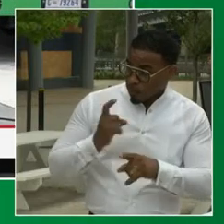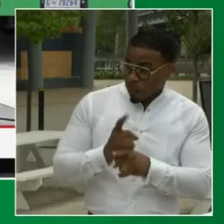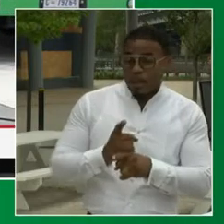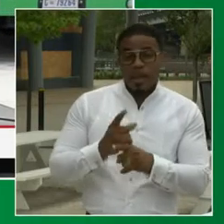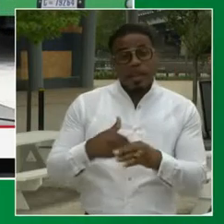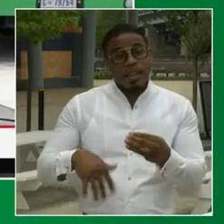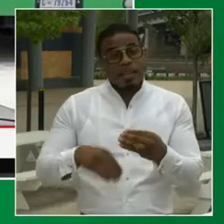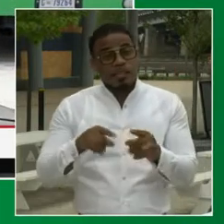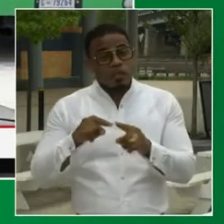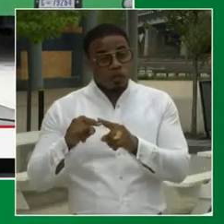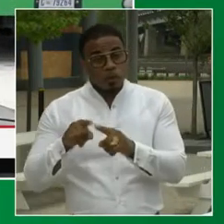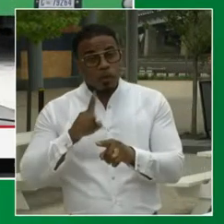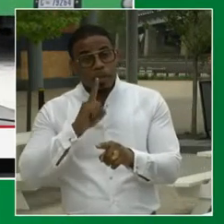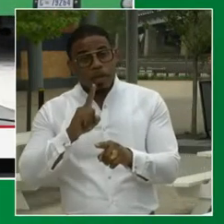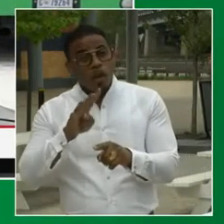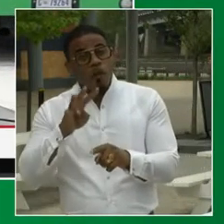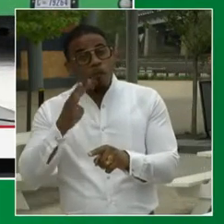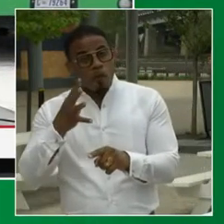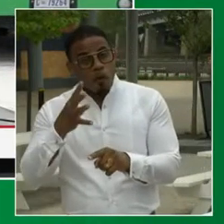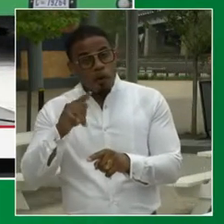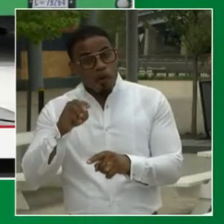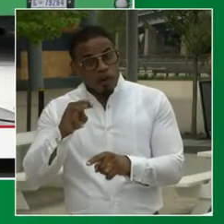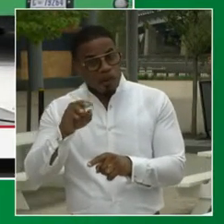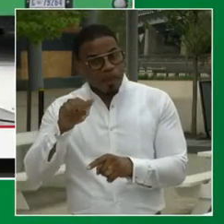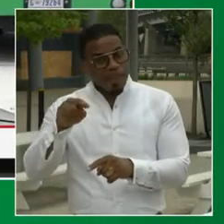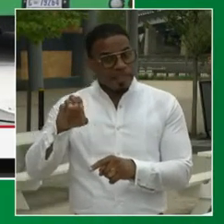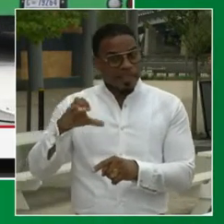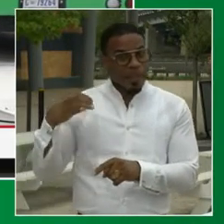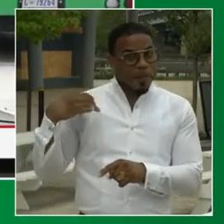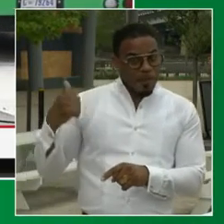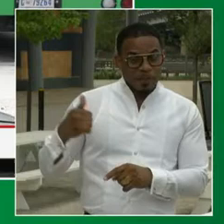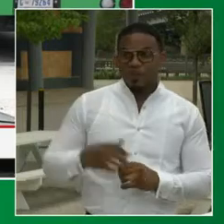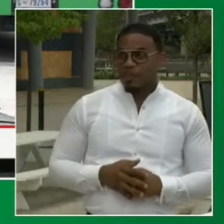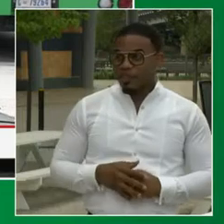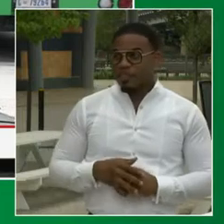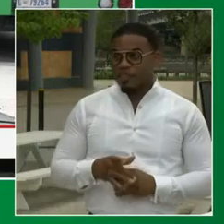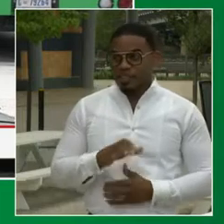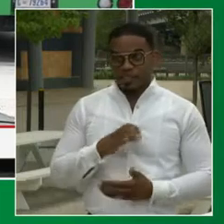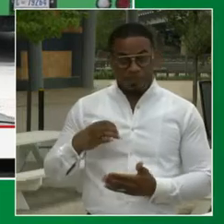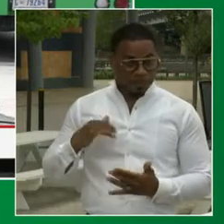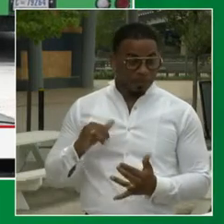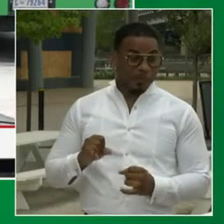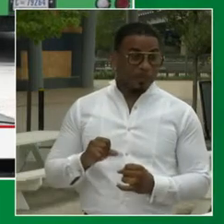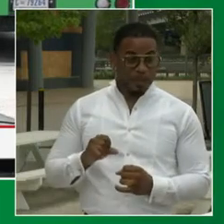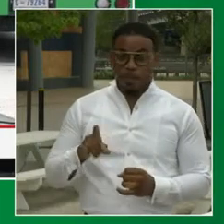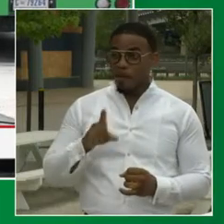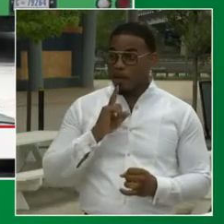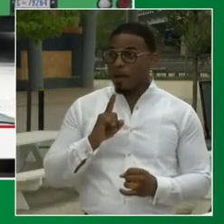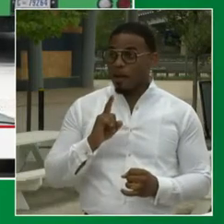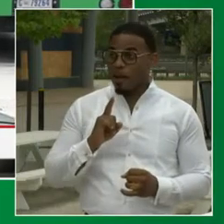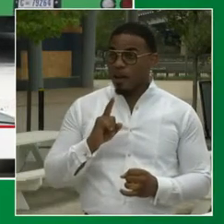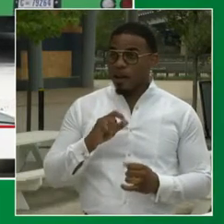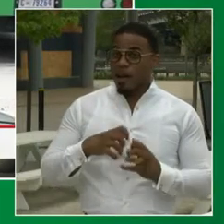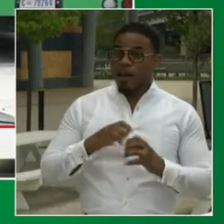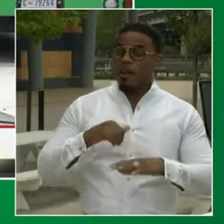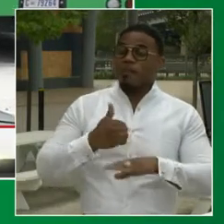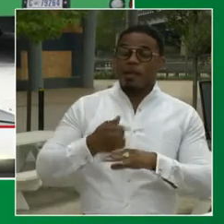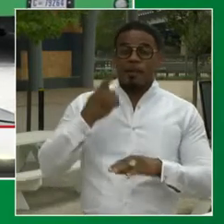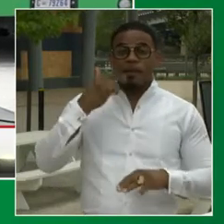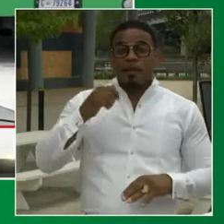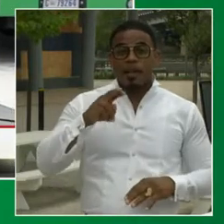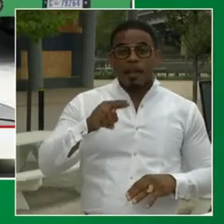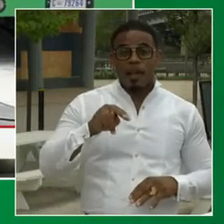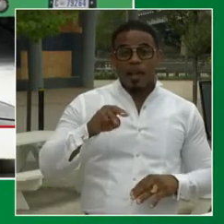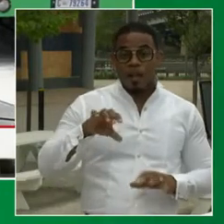And in addition to being a 4-term ANC commissioner, Yes. okay, you are the founder of the Gaston